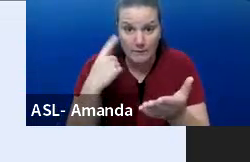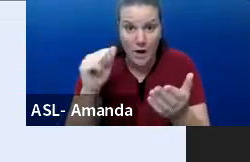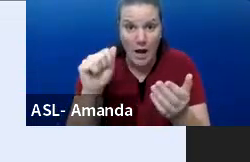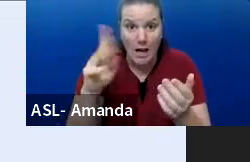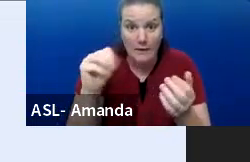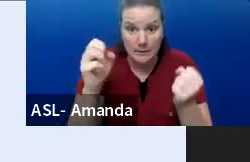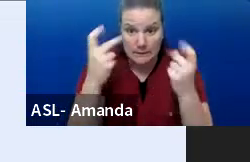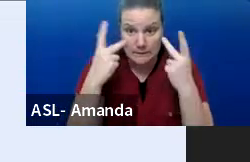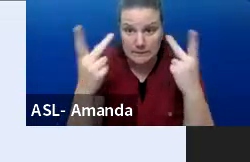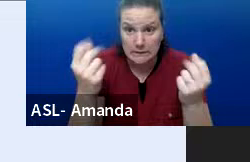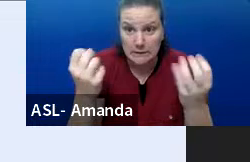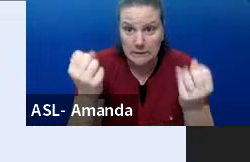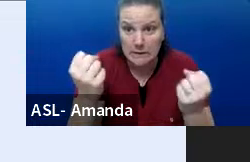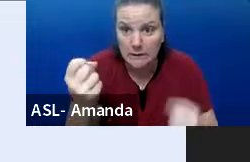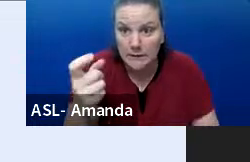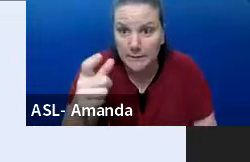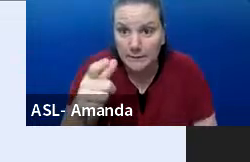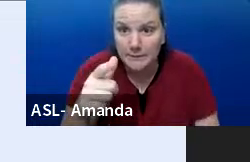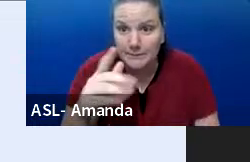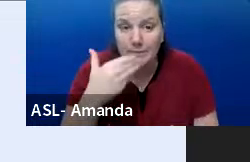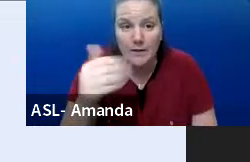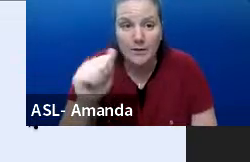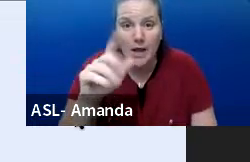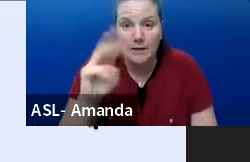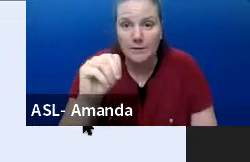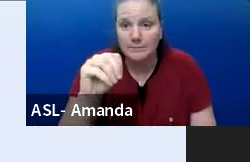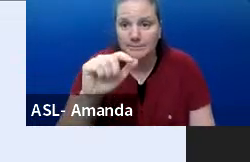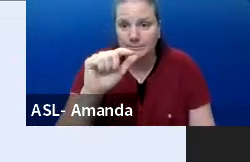see? Thank you, Adam.